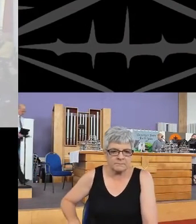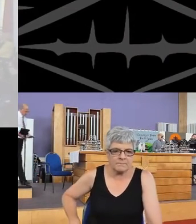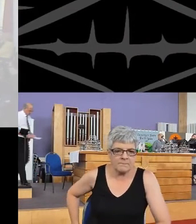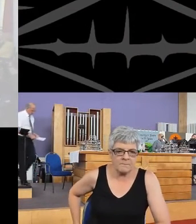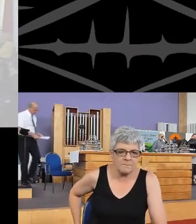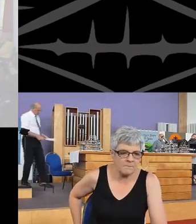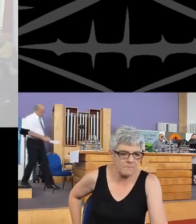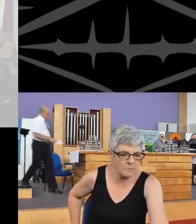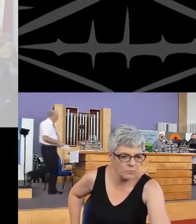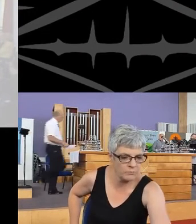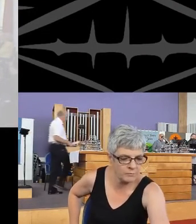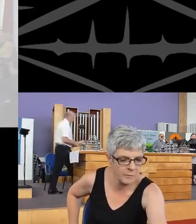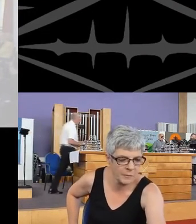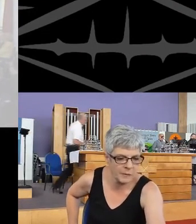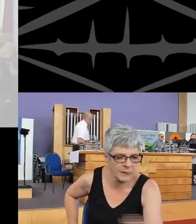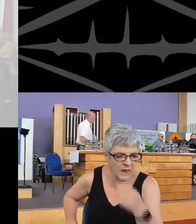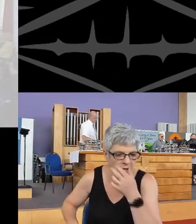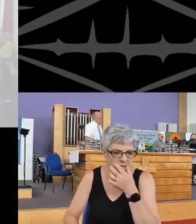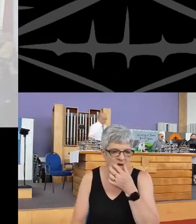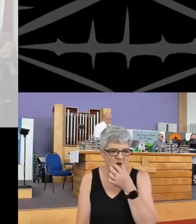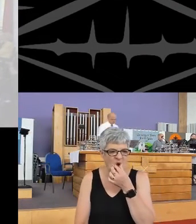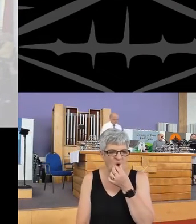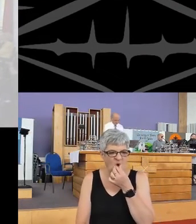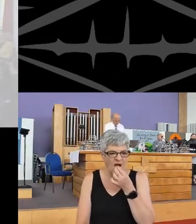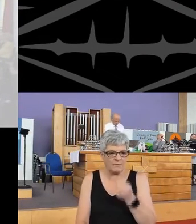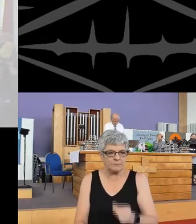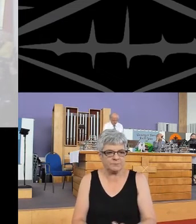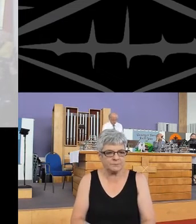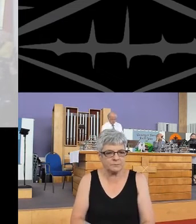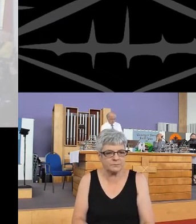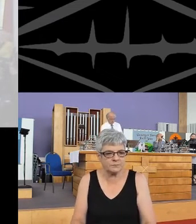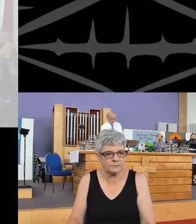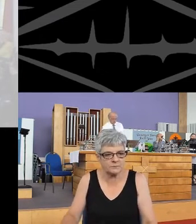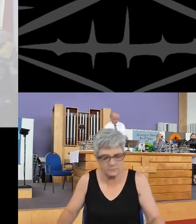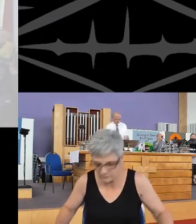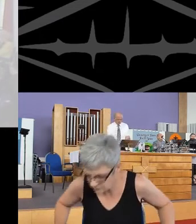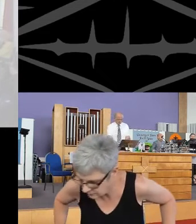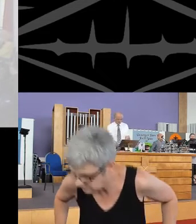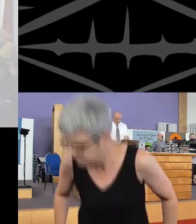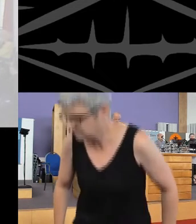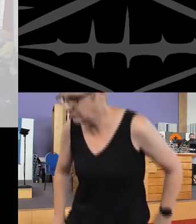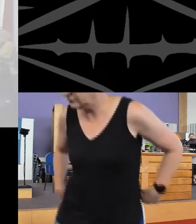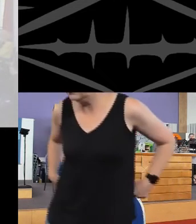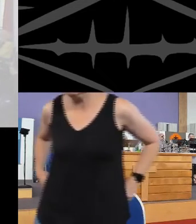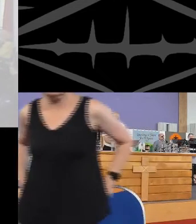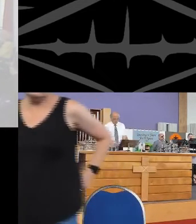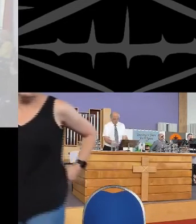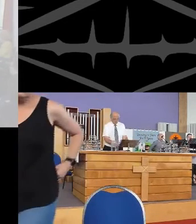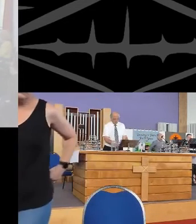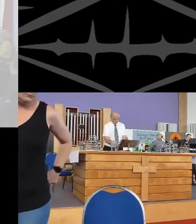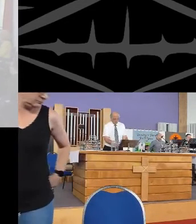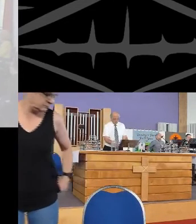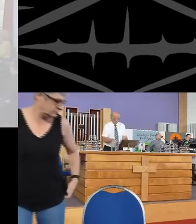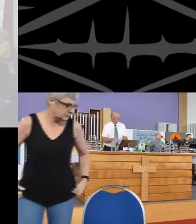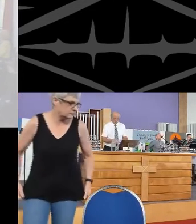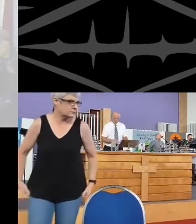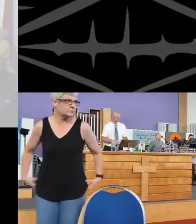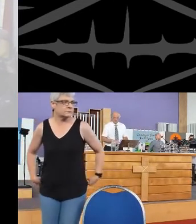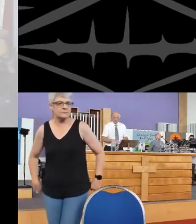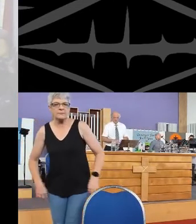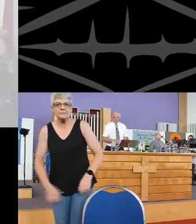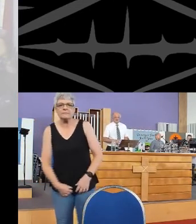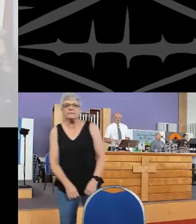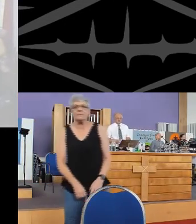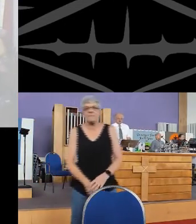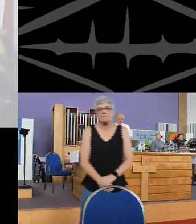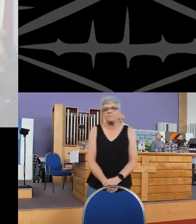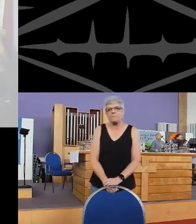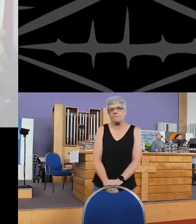be